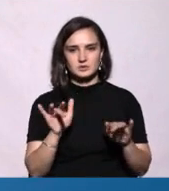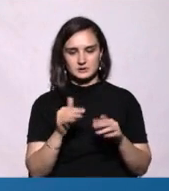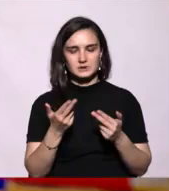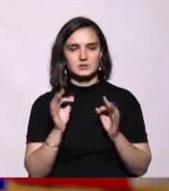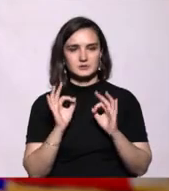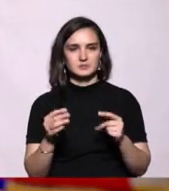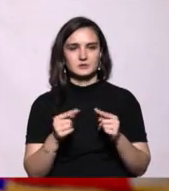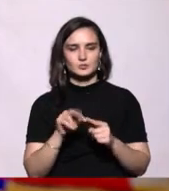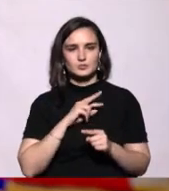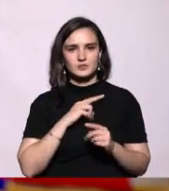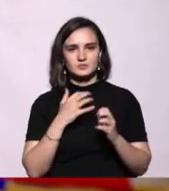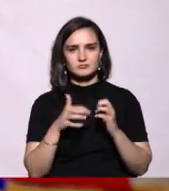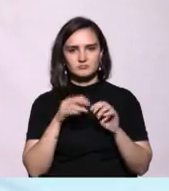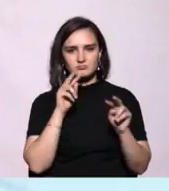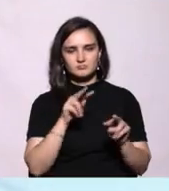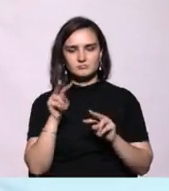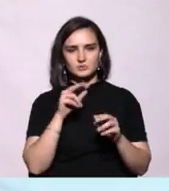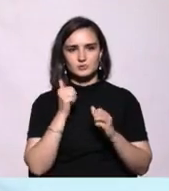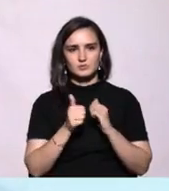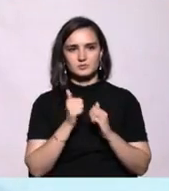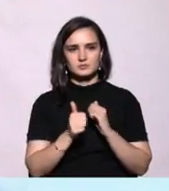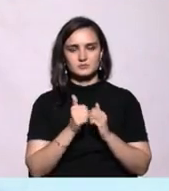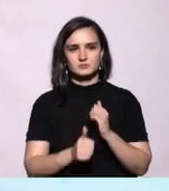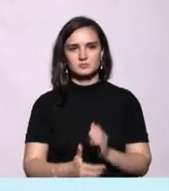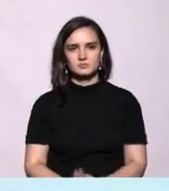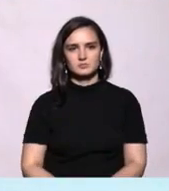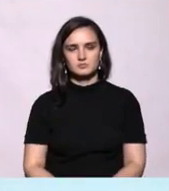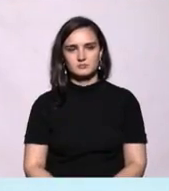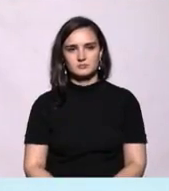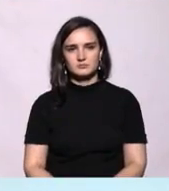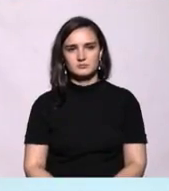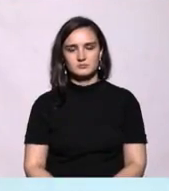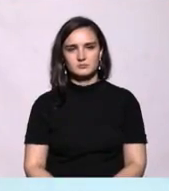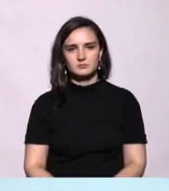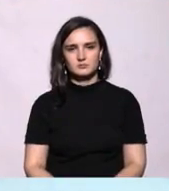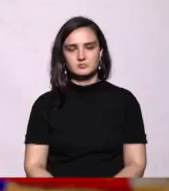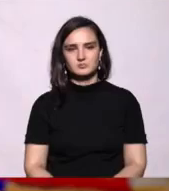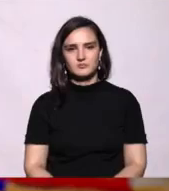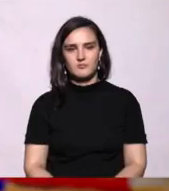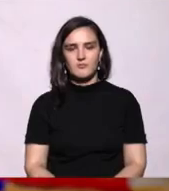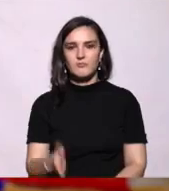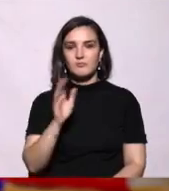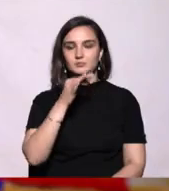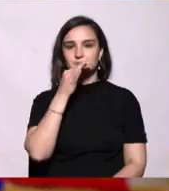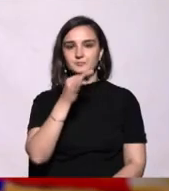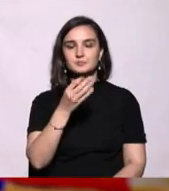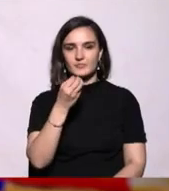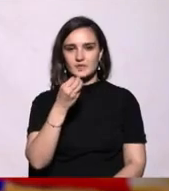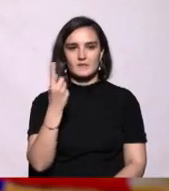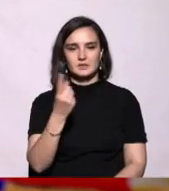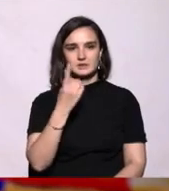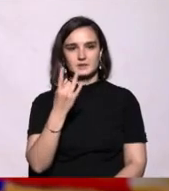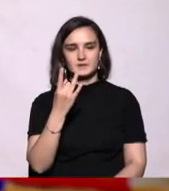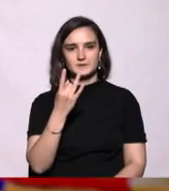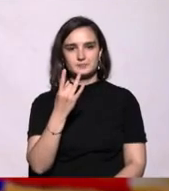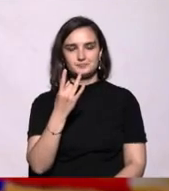right. They love to garden all the time. Great job. So, let's go through the answers one more time.